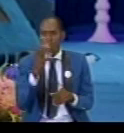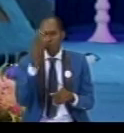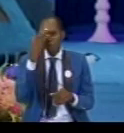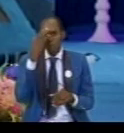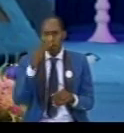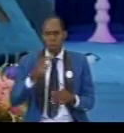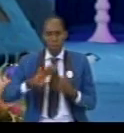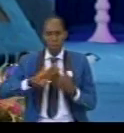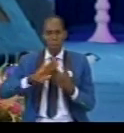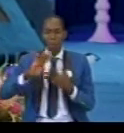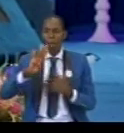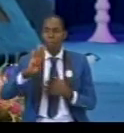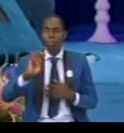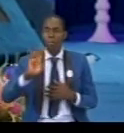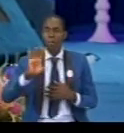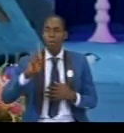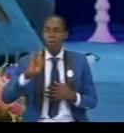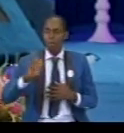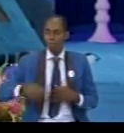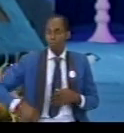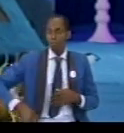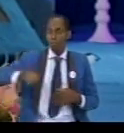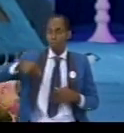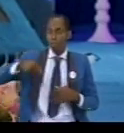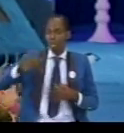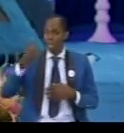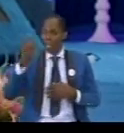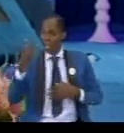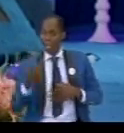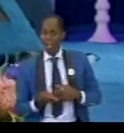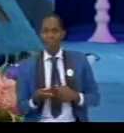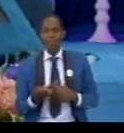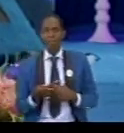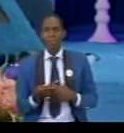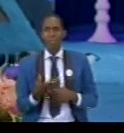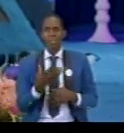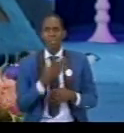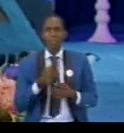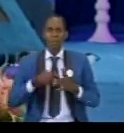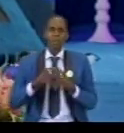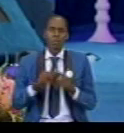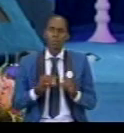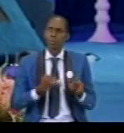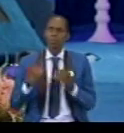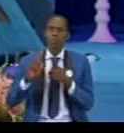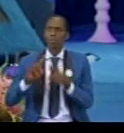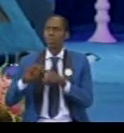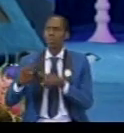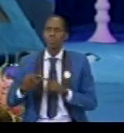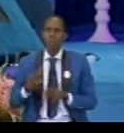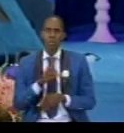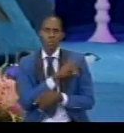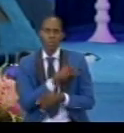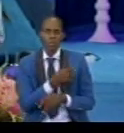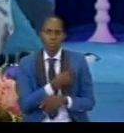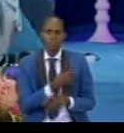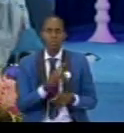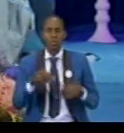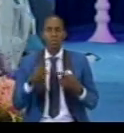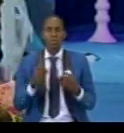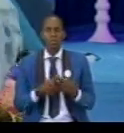half buckets. So I was now referred to several hospitals. So I was referred to Ibadan,